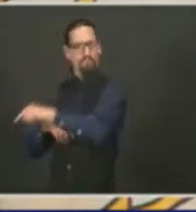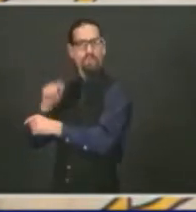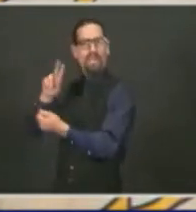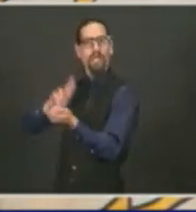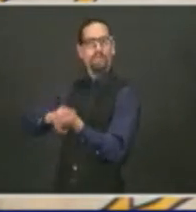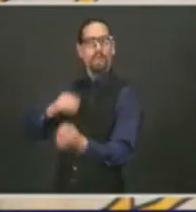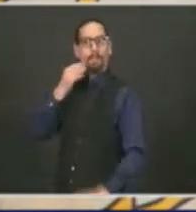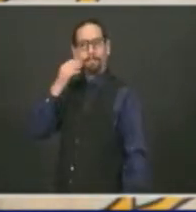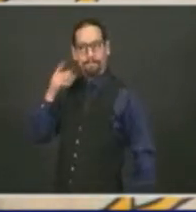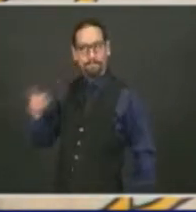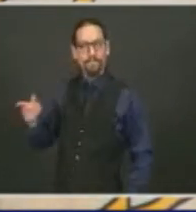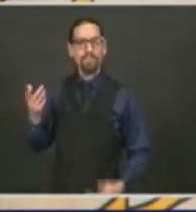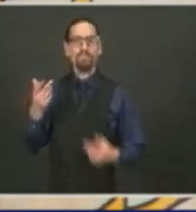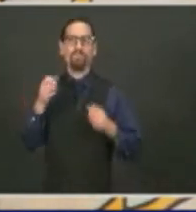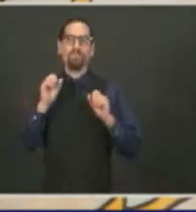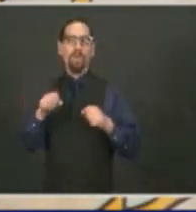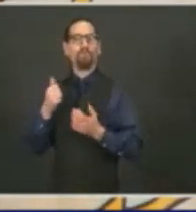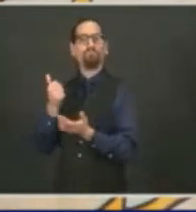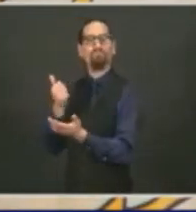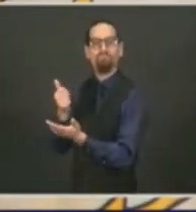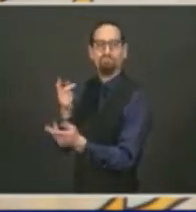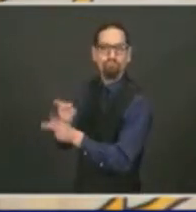grooming, bathing, eating, etc.,